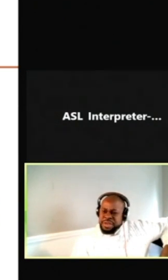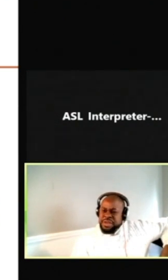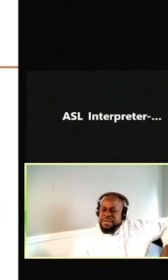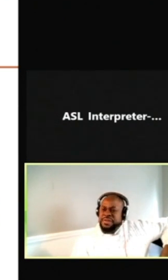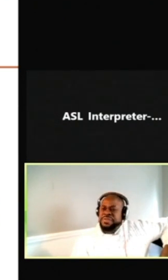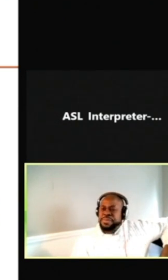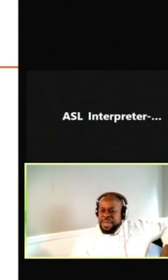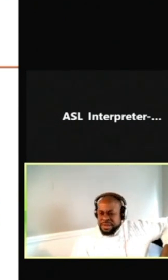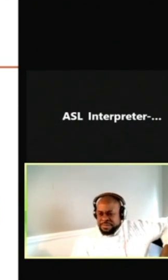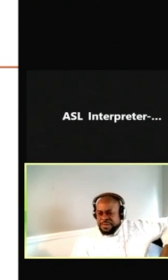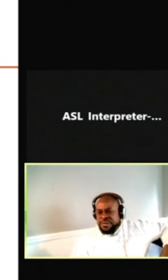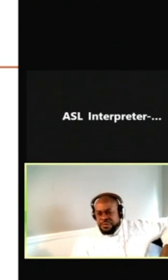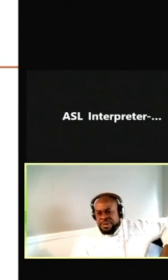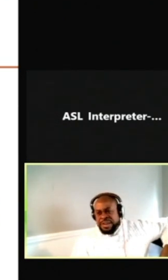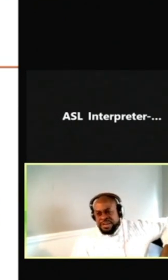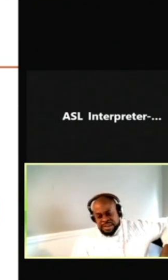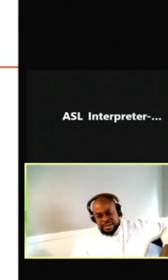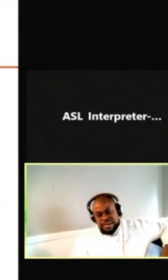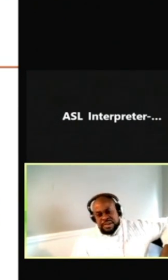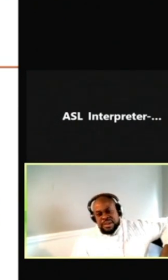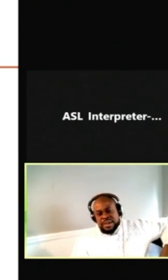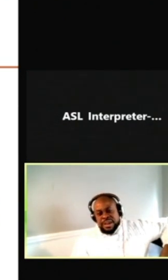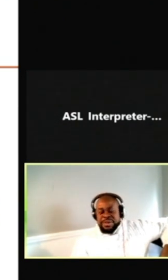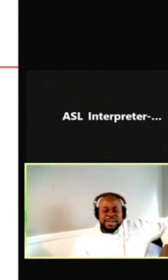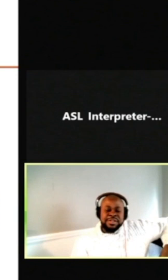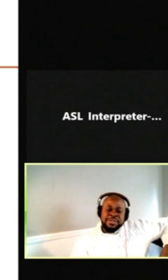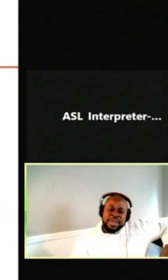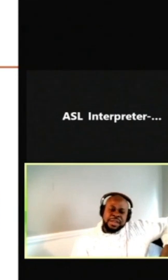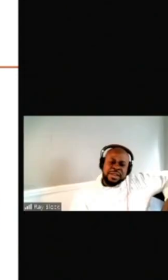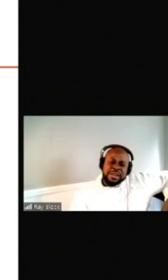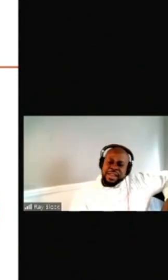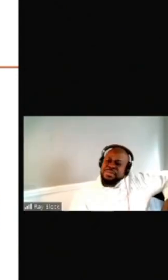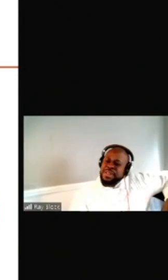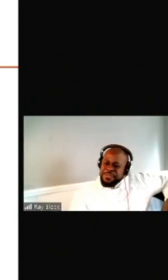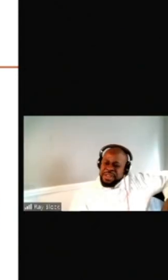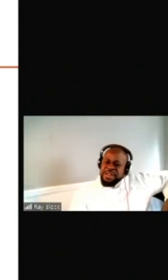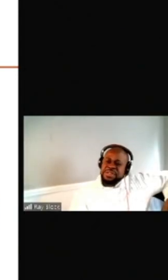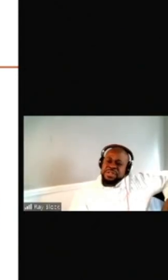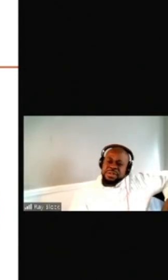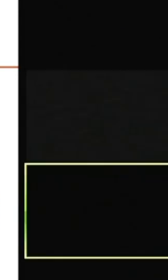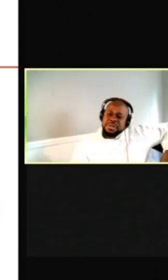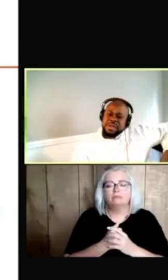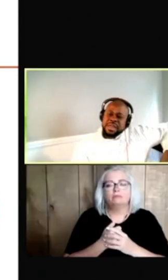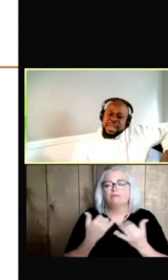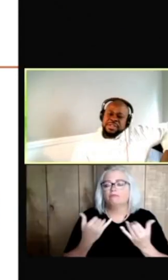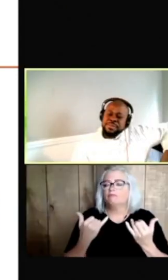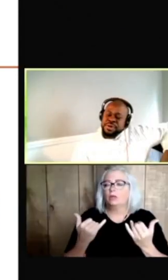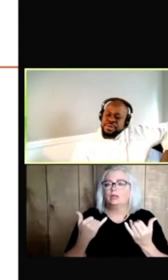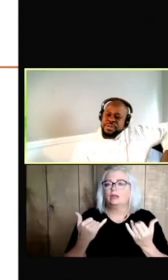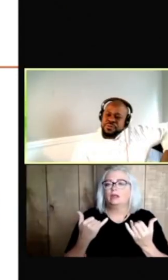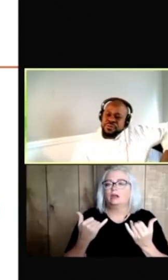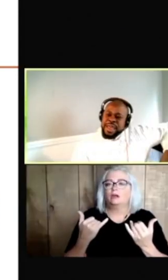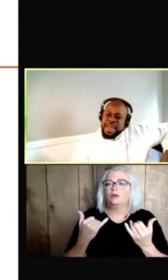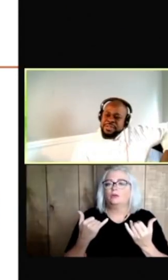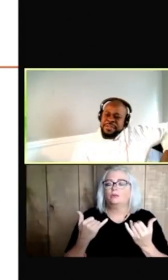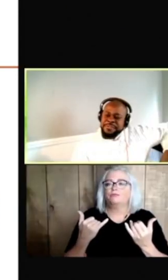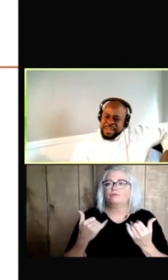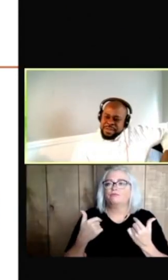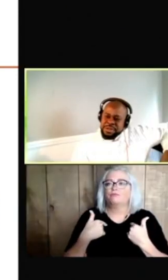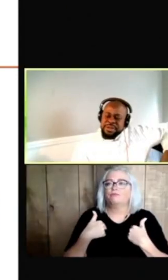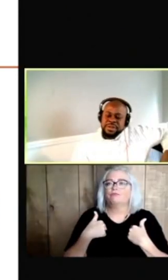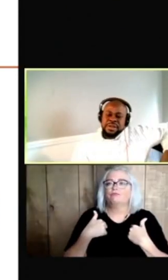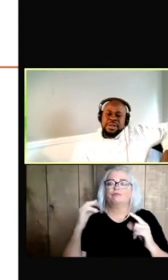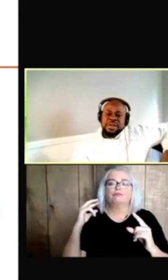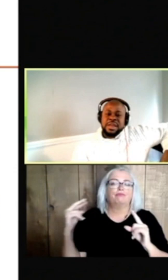unimaginable pre the pandemic for COVID-19. And because of that, I am living in this thing as a person who has